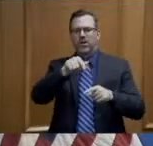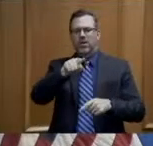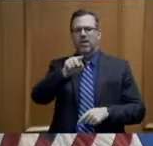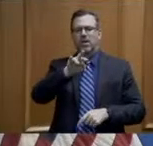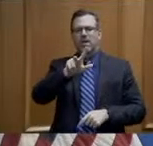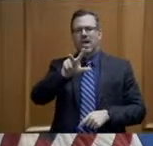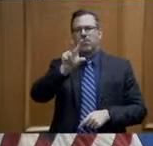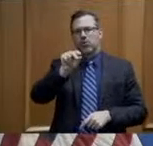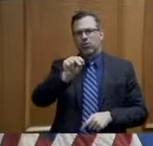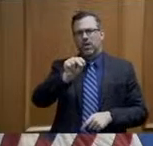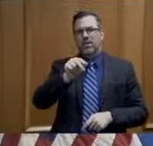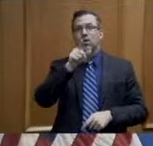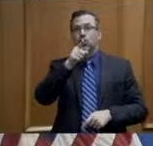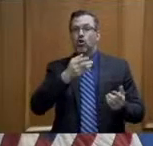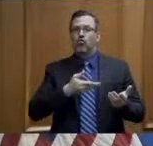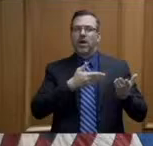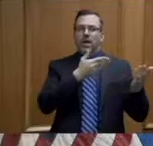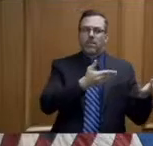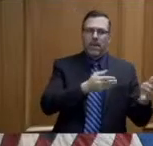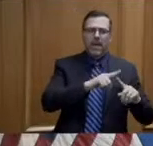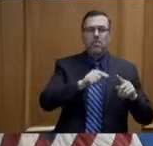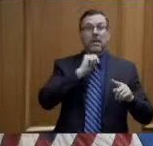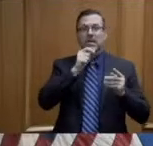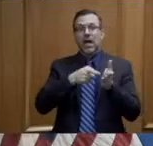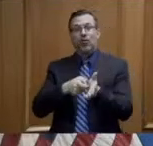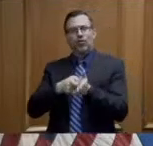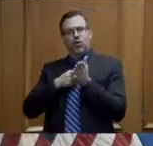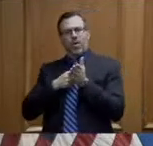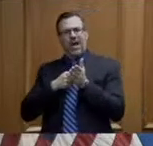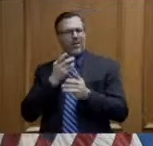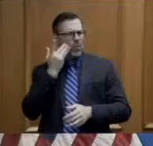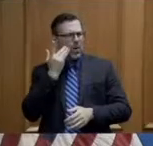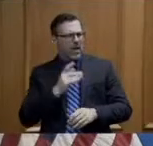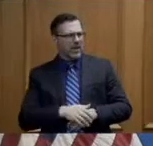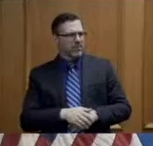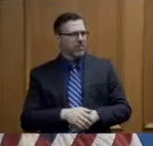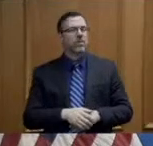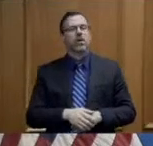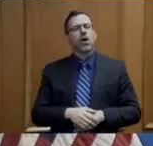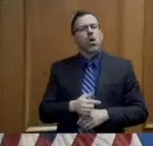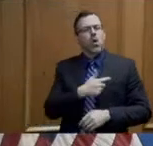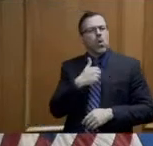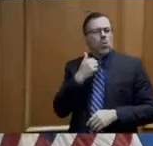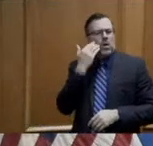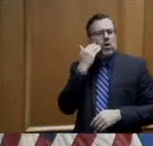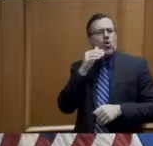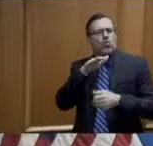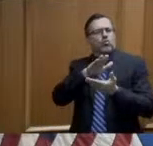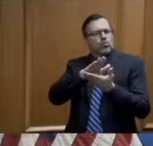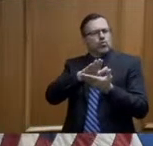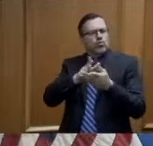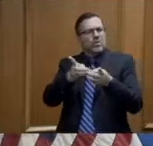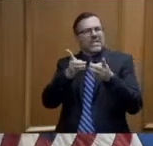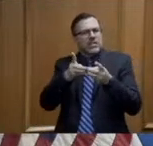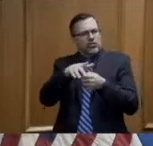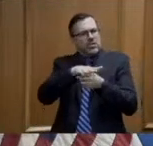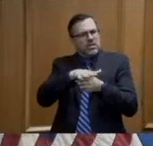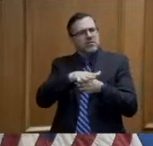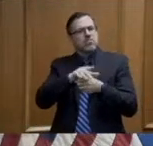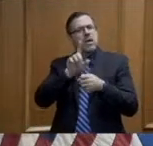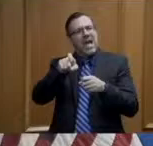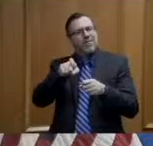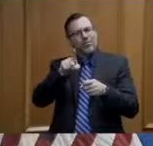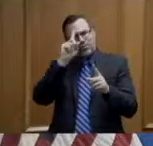and not an order? Yeah, we know that school districts have decisions to make on their own, but we expect that in the same way that we recommended